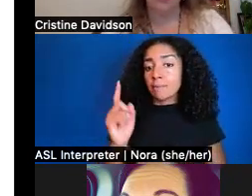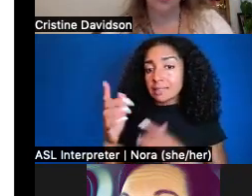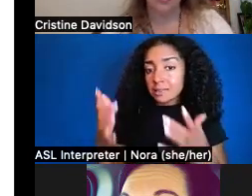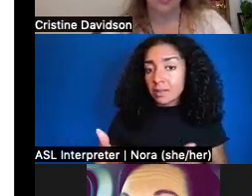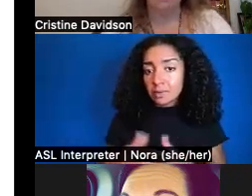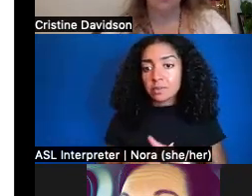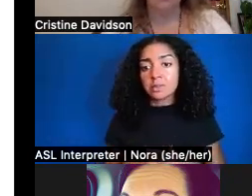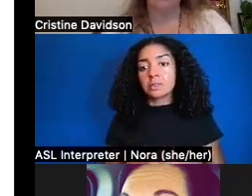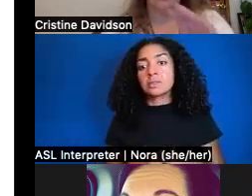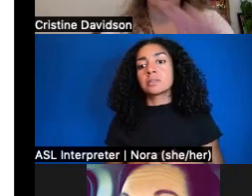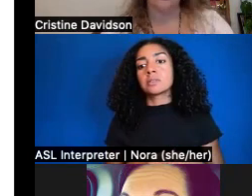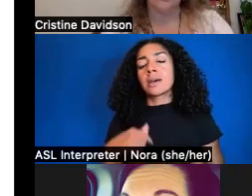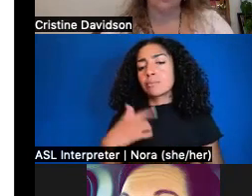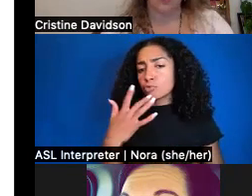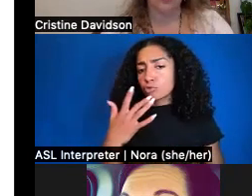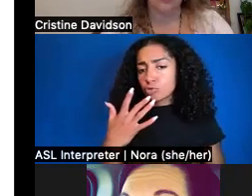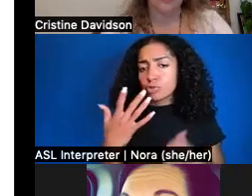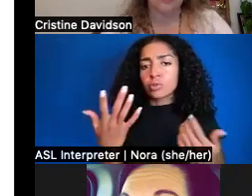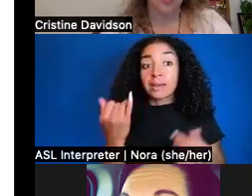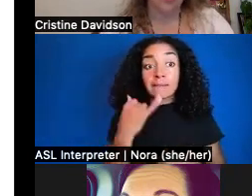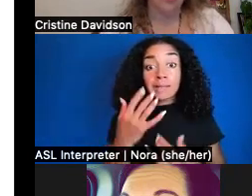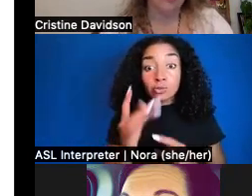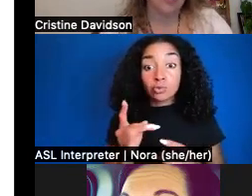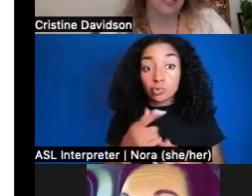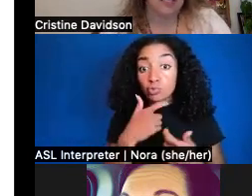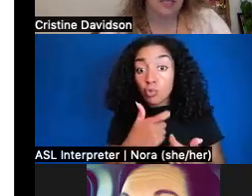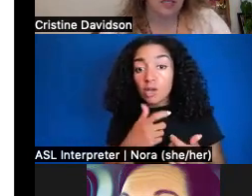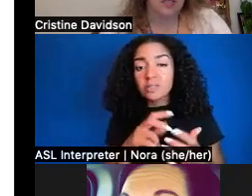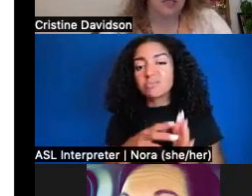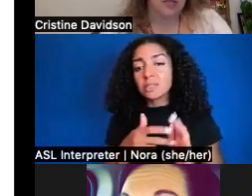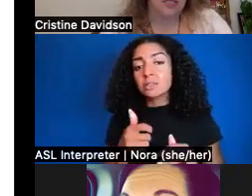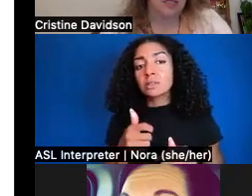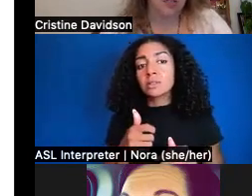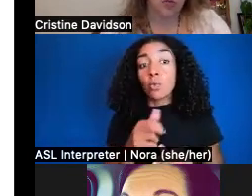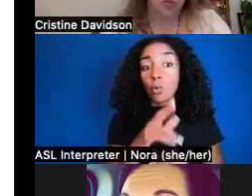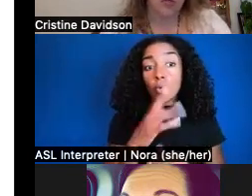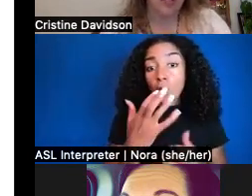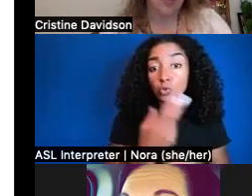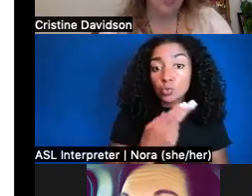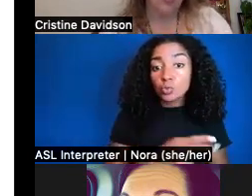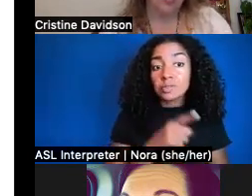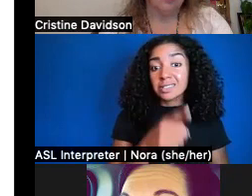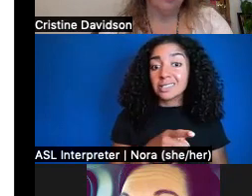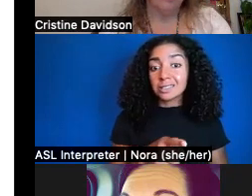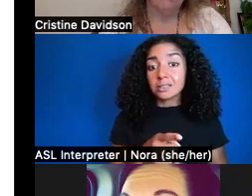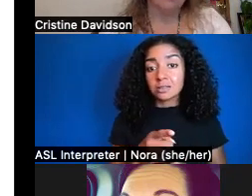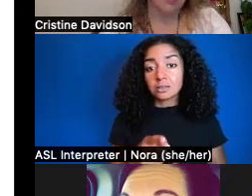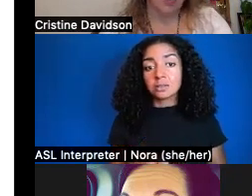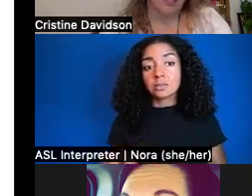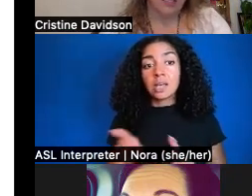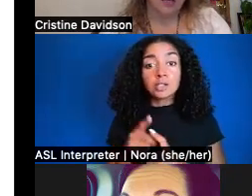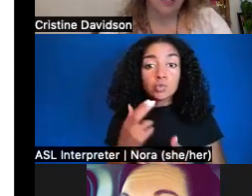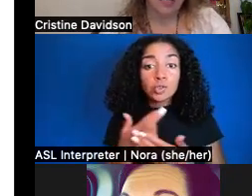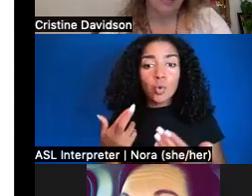would rather just like have you, if you're interested in watching this or using this as a tool, if